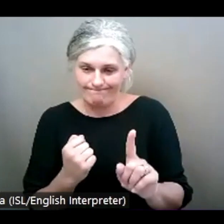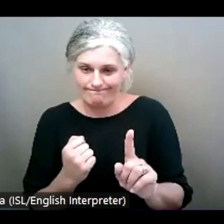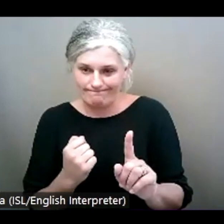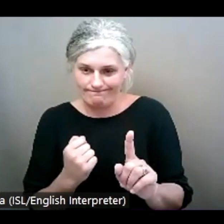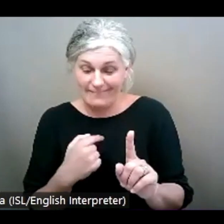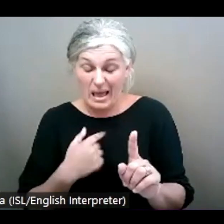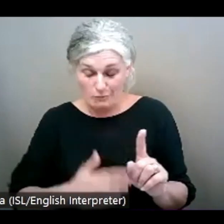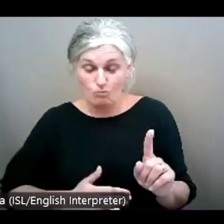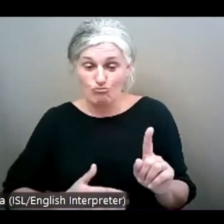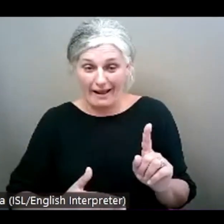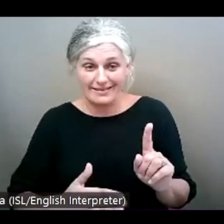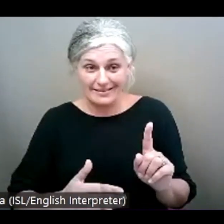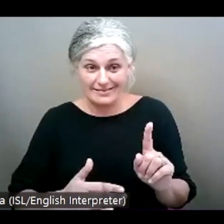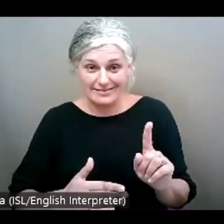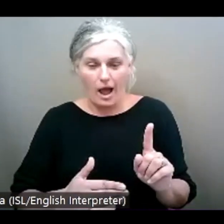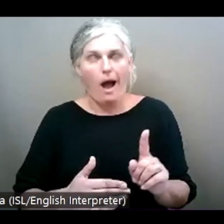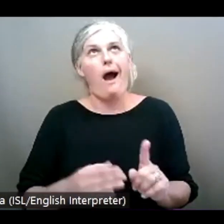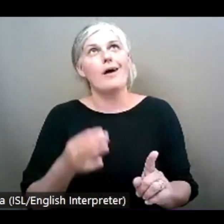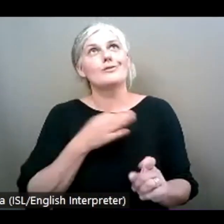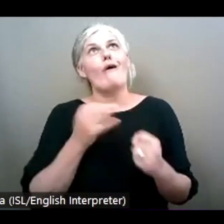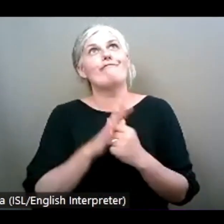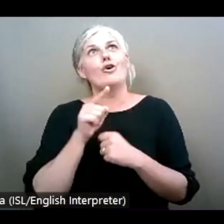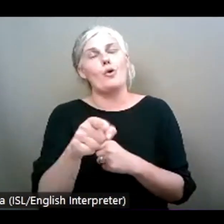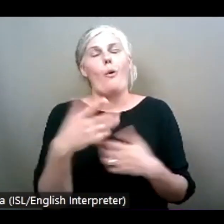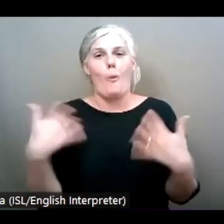pregnant. Good for you.